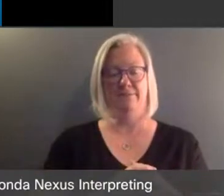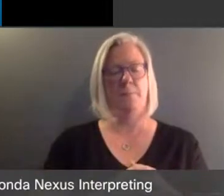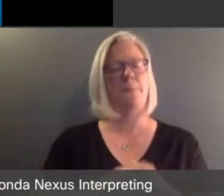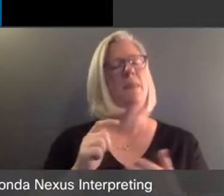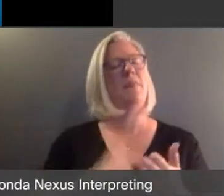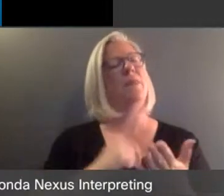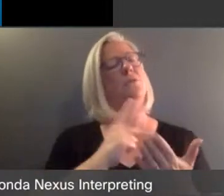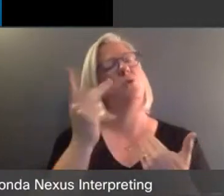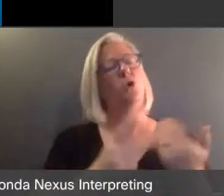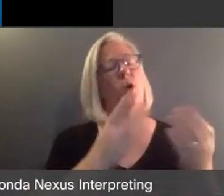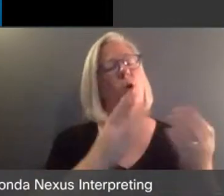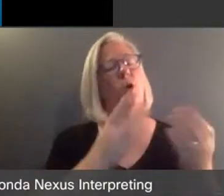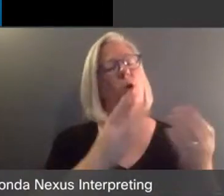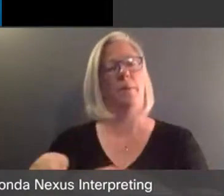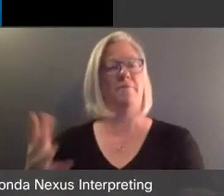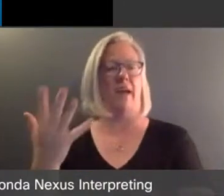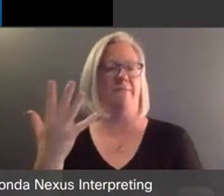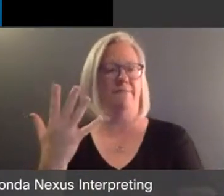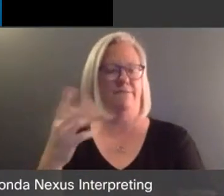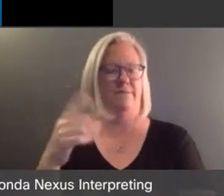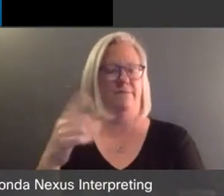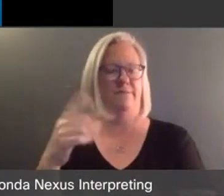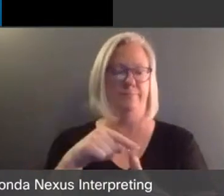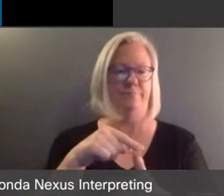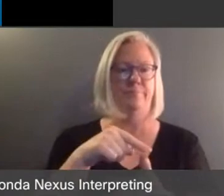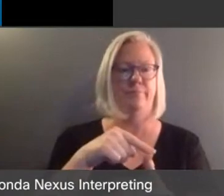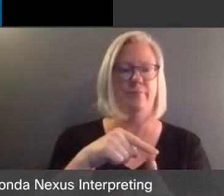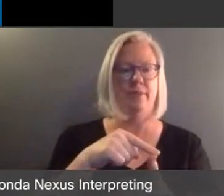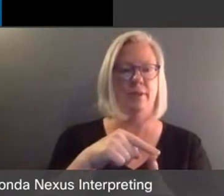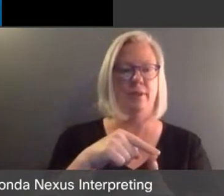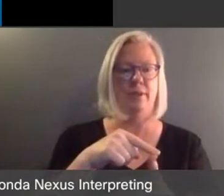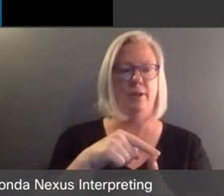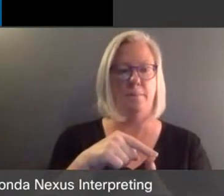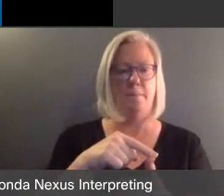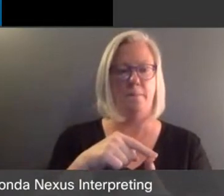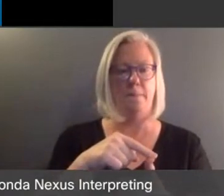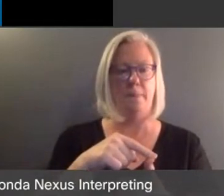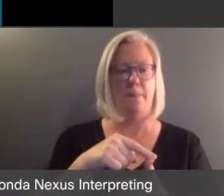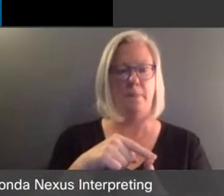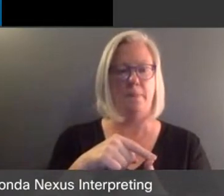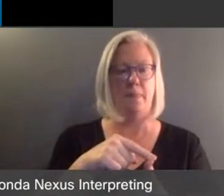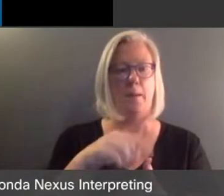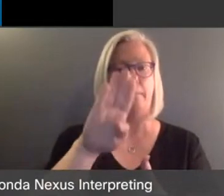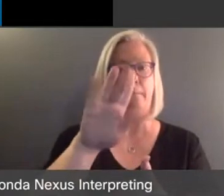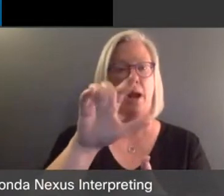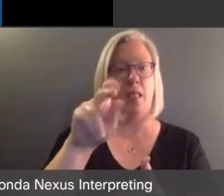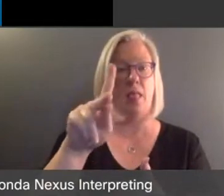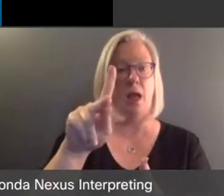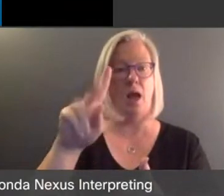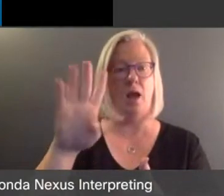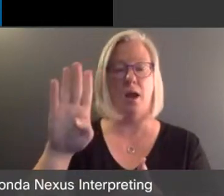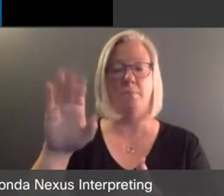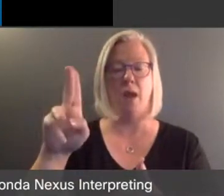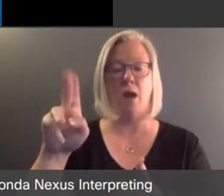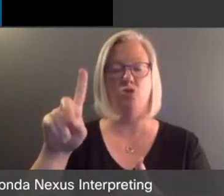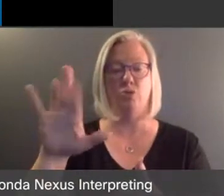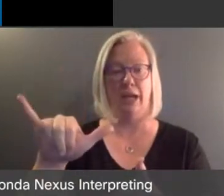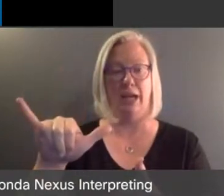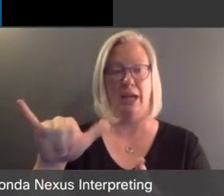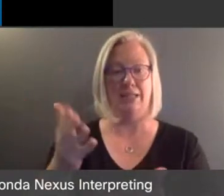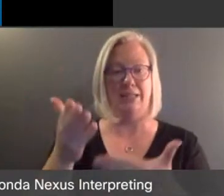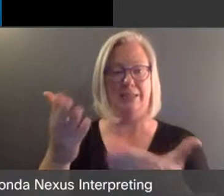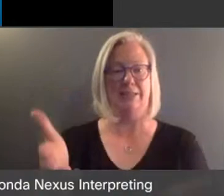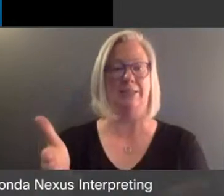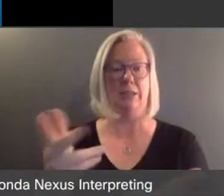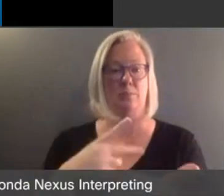into 5 phases. Phase 1 is the Block Boundary Suggestion Project. Phase 2 is the Voting District Project. And in